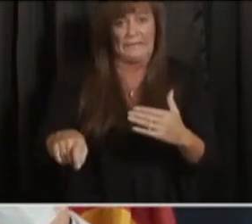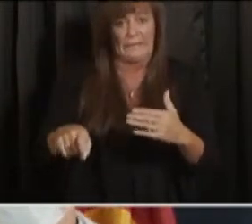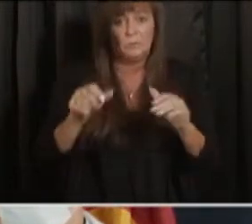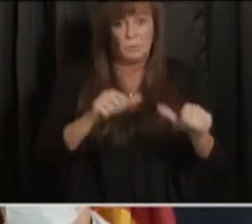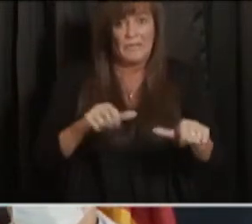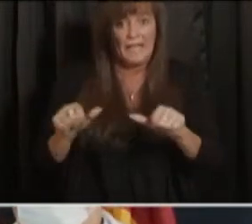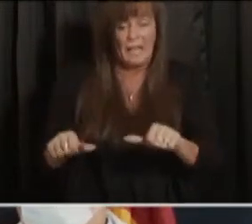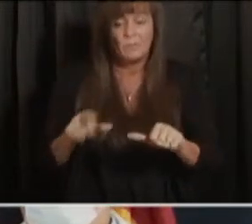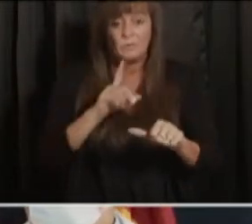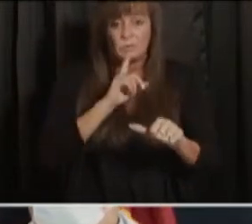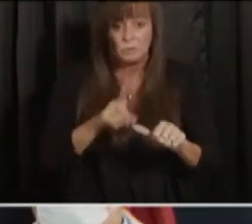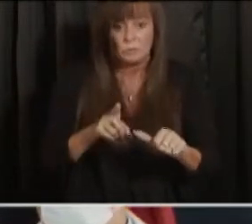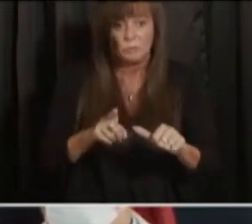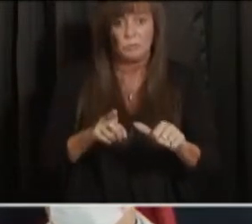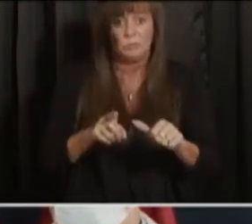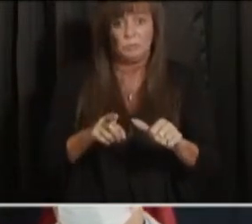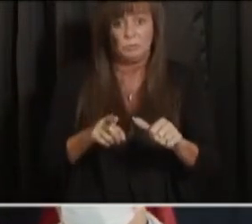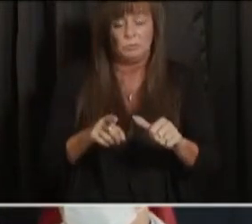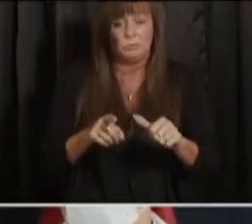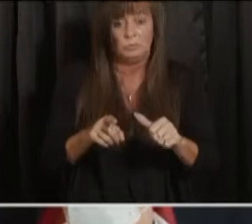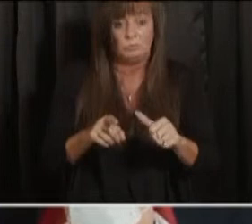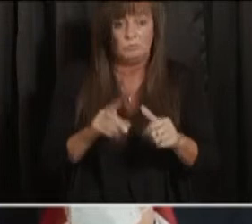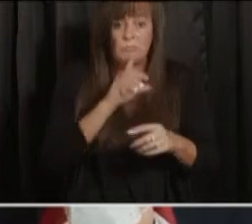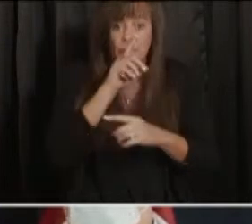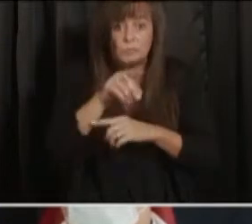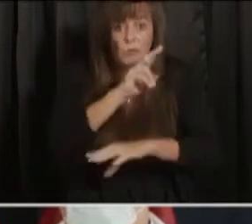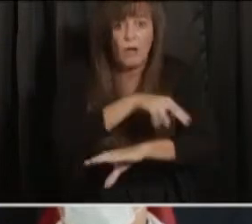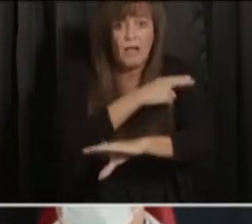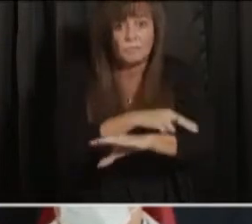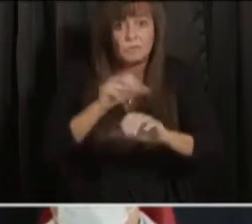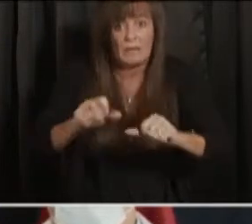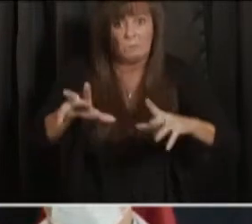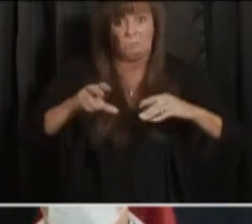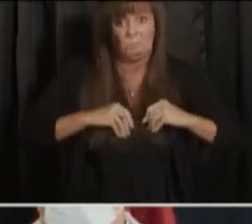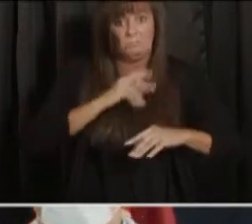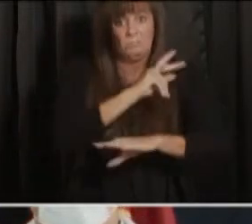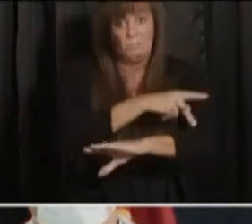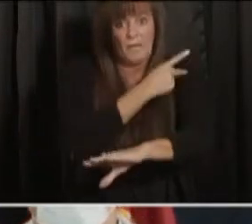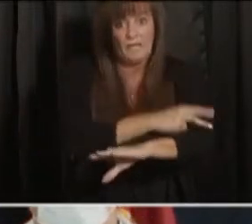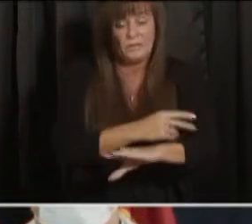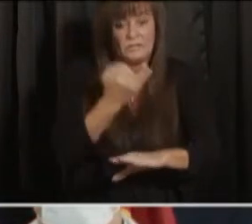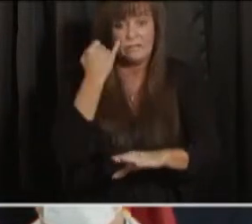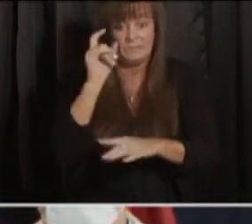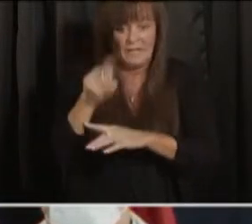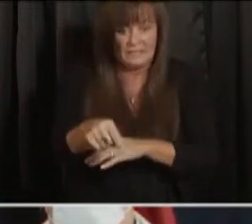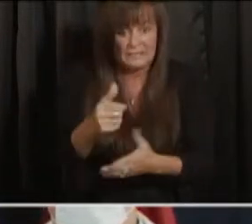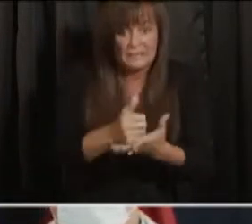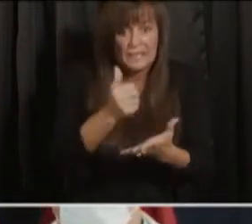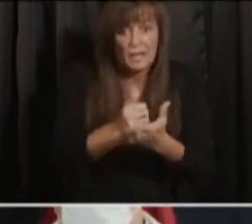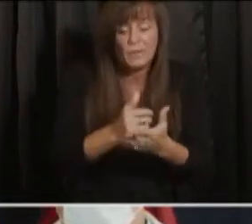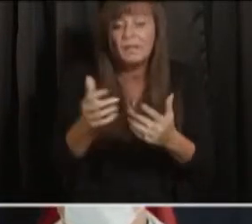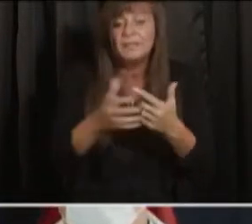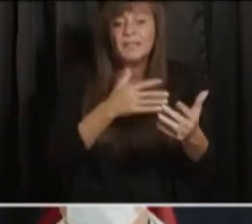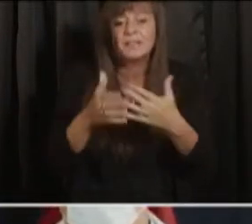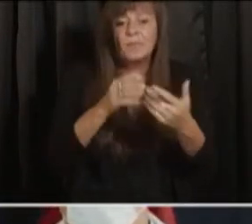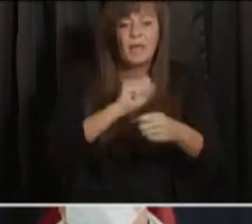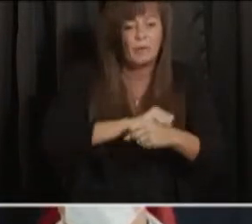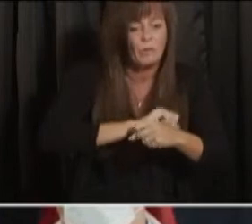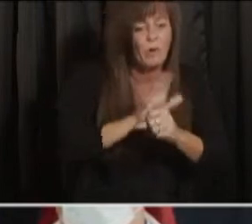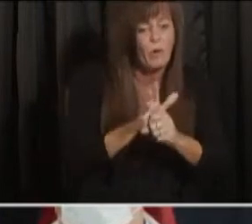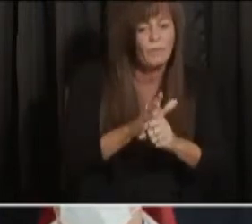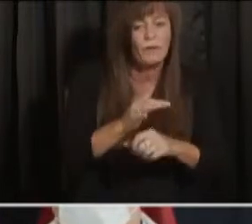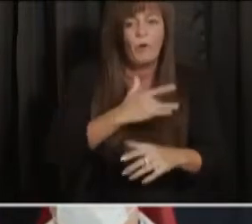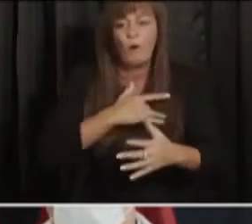to address to make sure that our hospitals are able to serve those in need of medical attention, whether it's COVID-19, a heart attack, or stroke. If we can show the